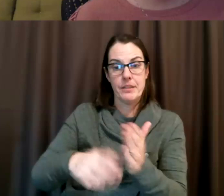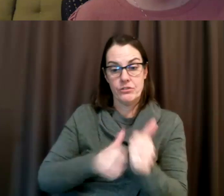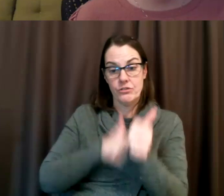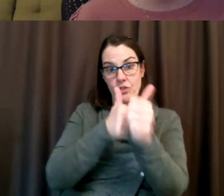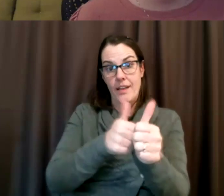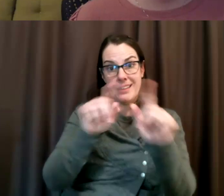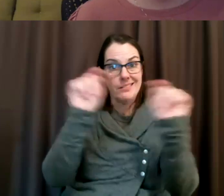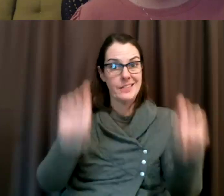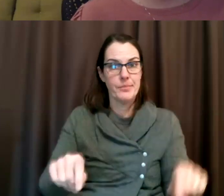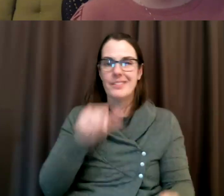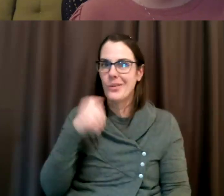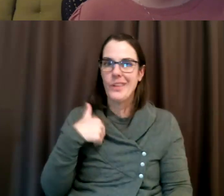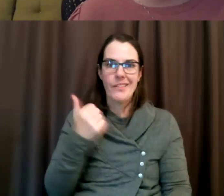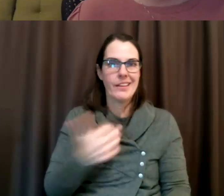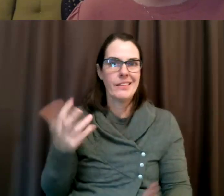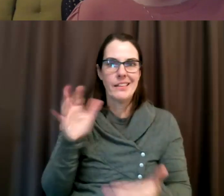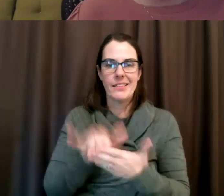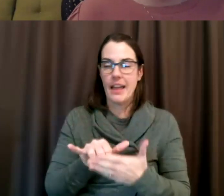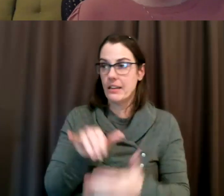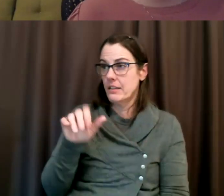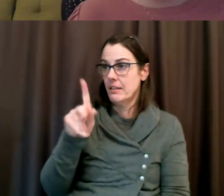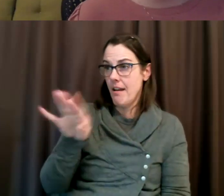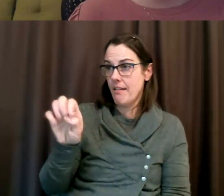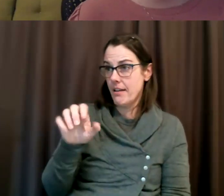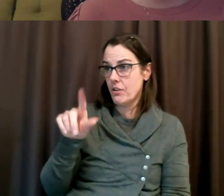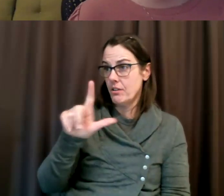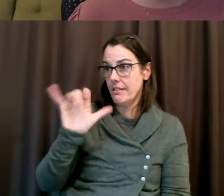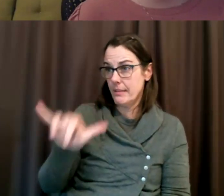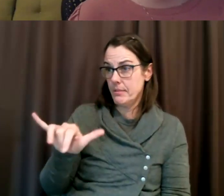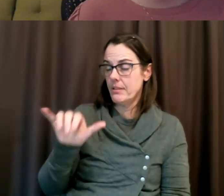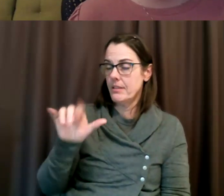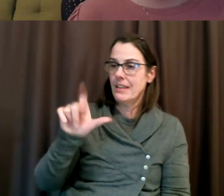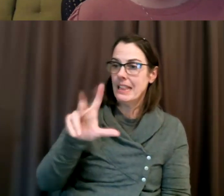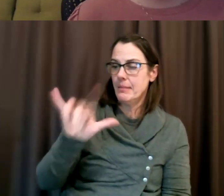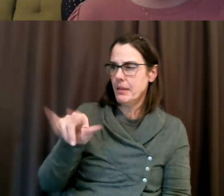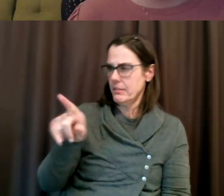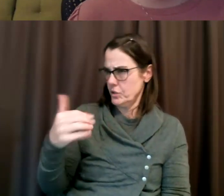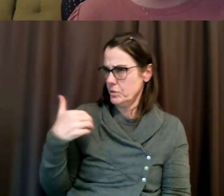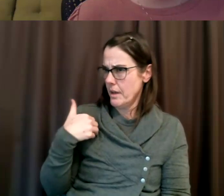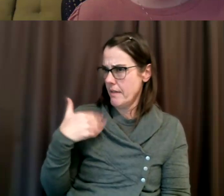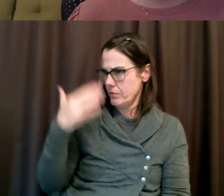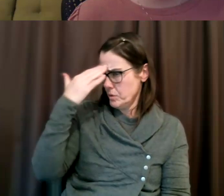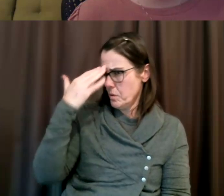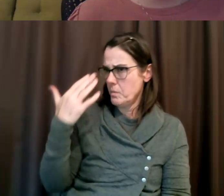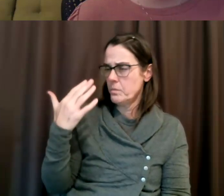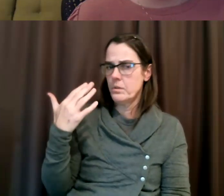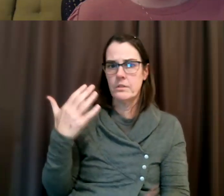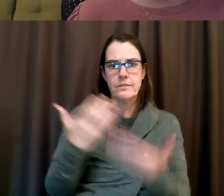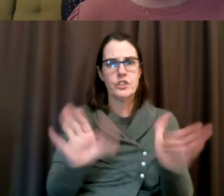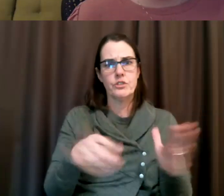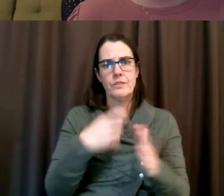anything like that, but Kyle or Libby, do you know, have thoughts on a general expense tracking template?